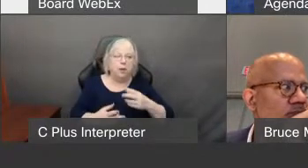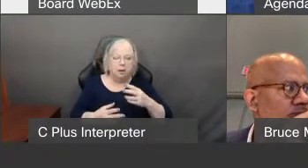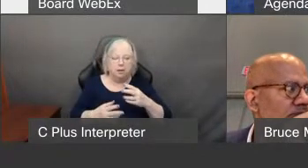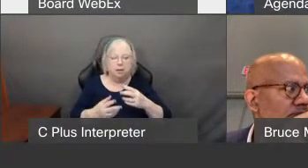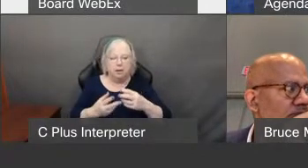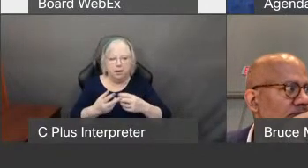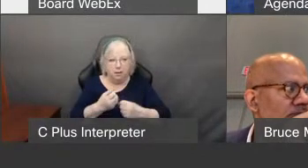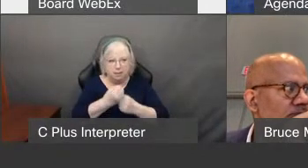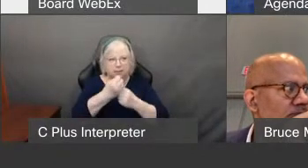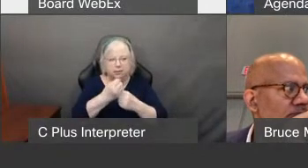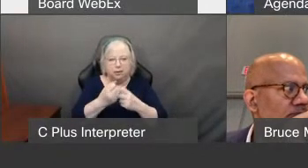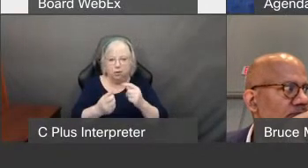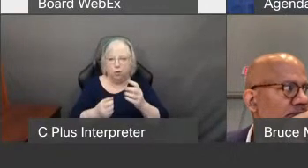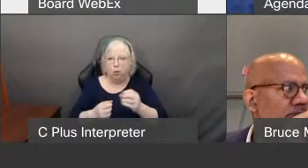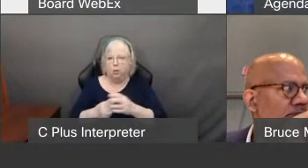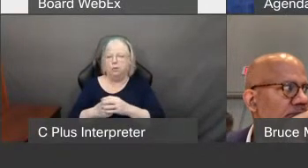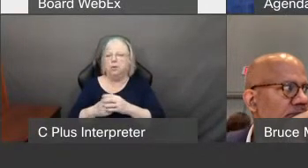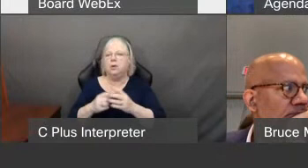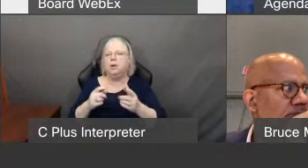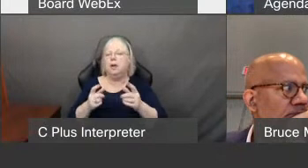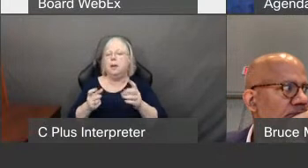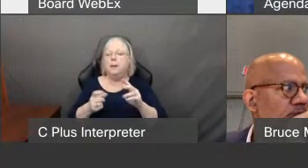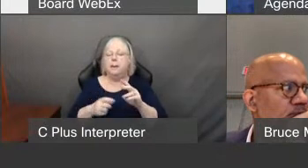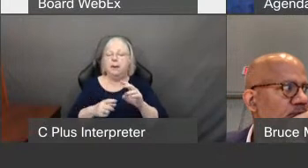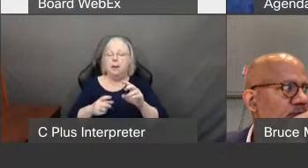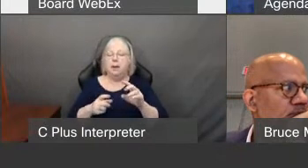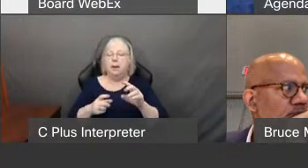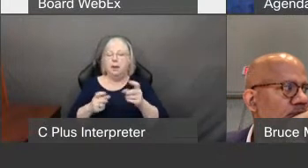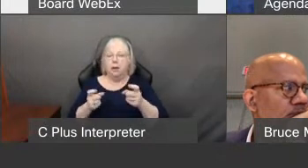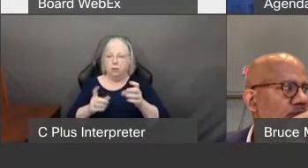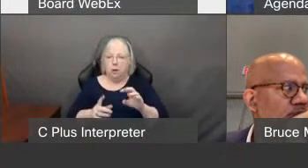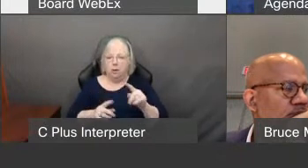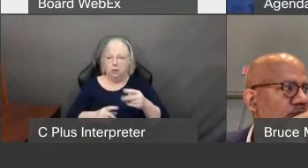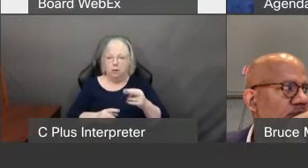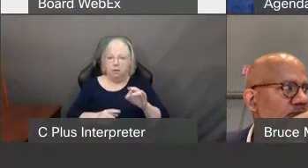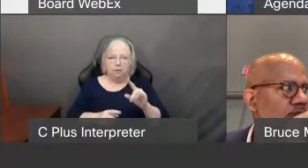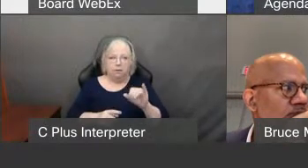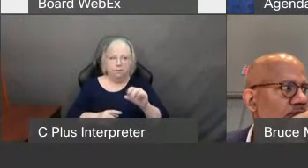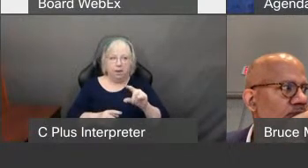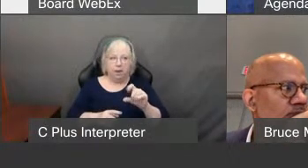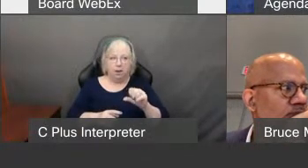Phillips. Very, very quick, Mayor. I just wanted to comment